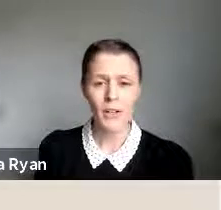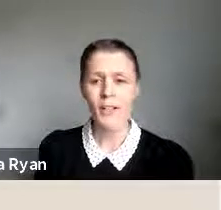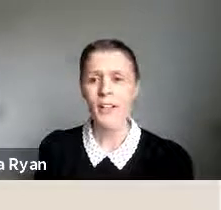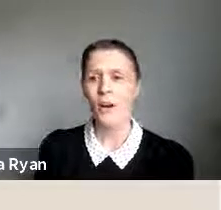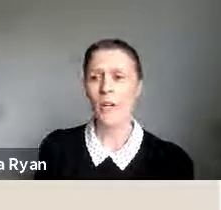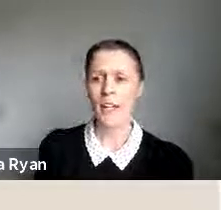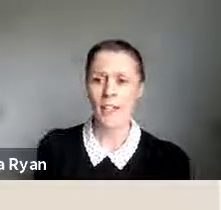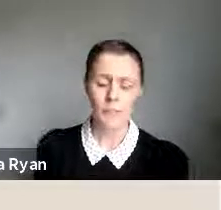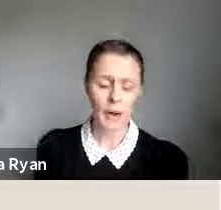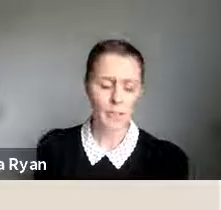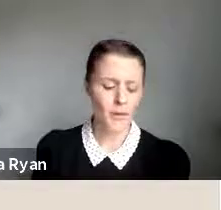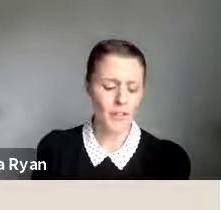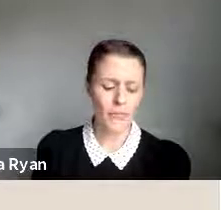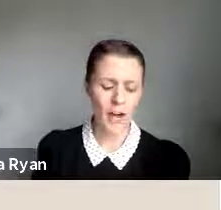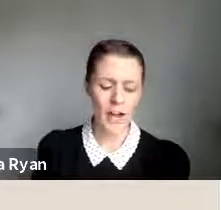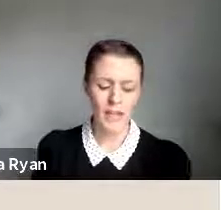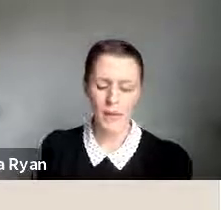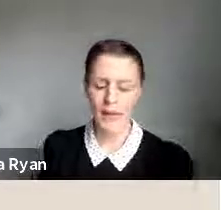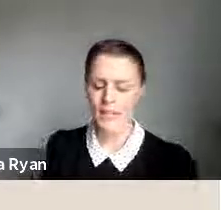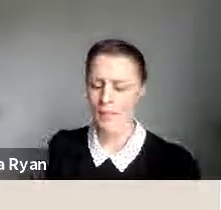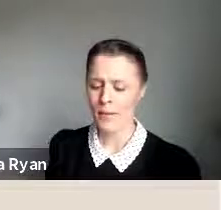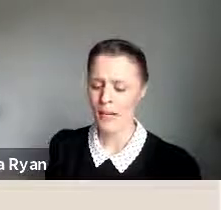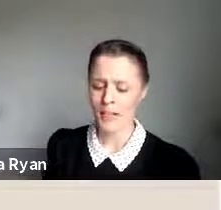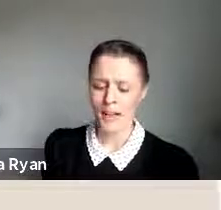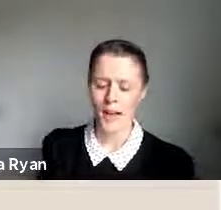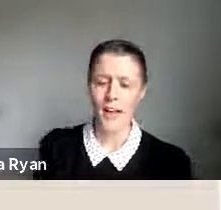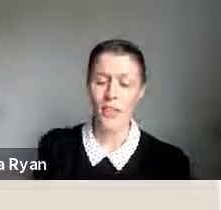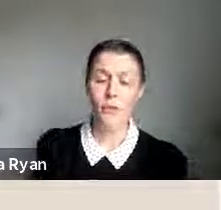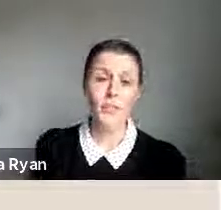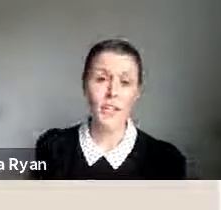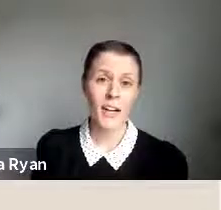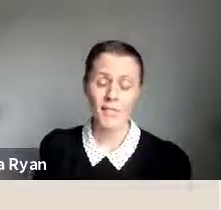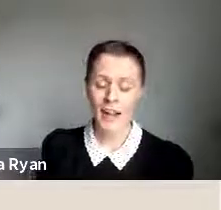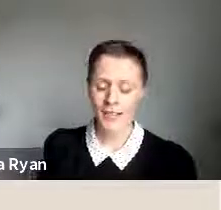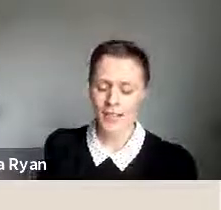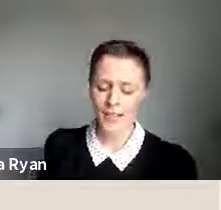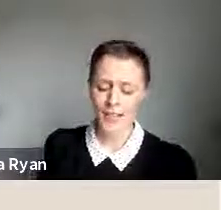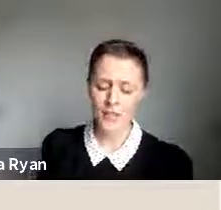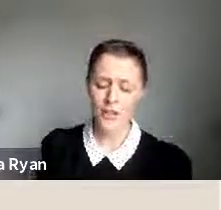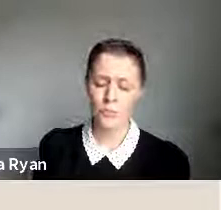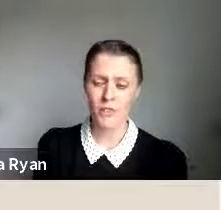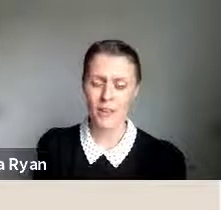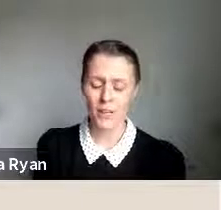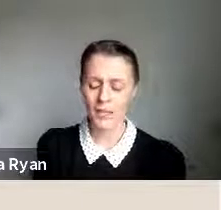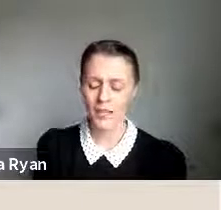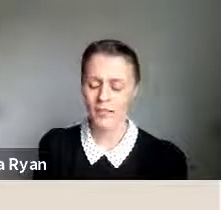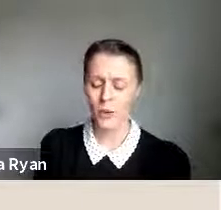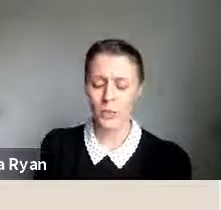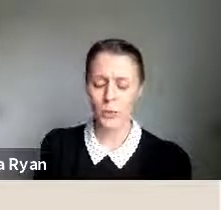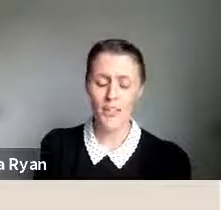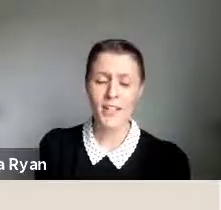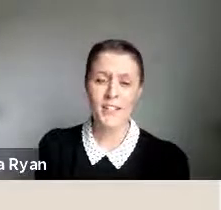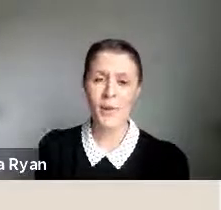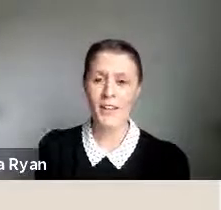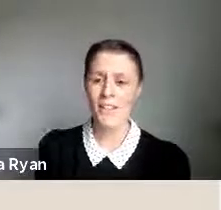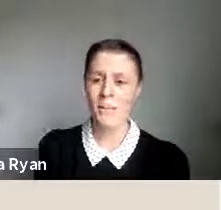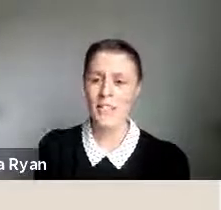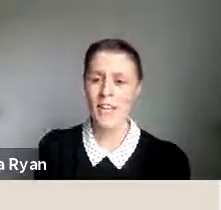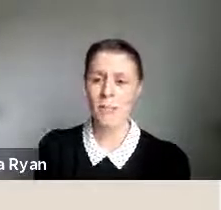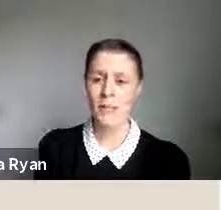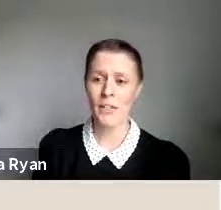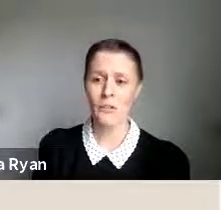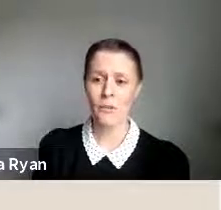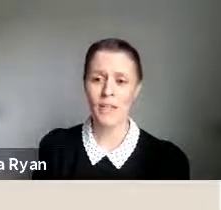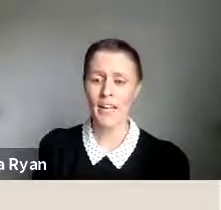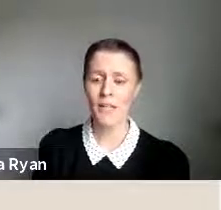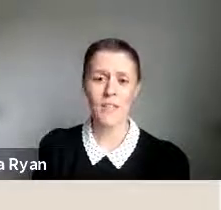you. When I think about my reason for ending the pandemic and the reason I got vaccinated, it starts with family. Not only wanting to see my family